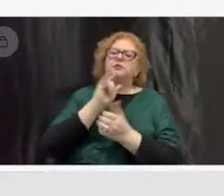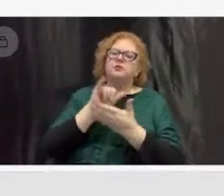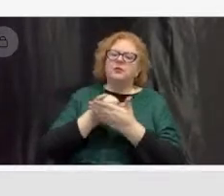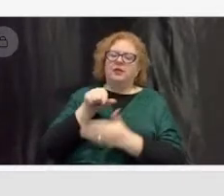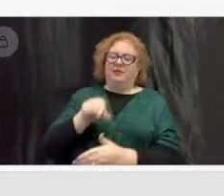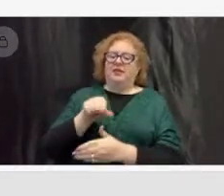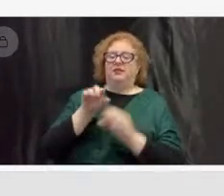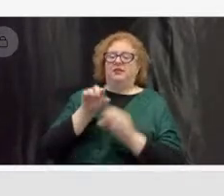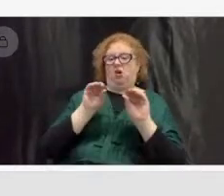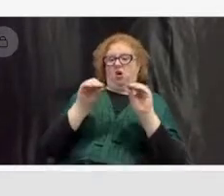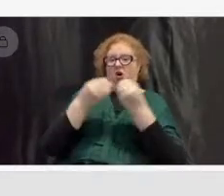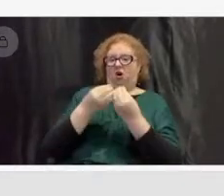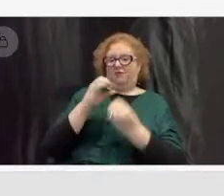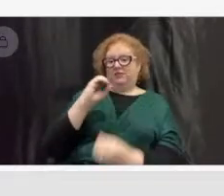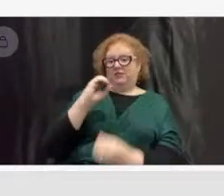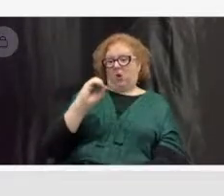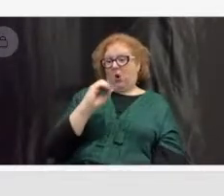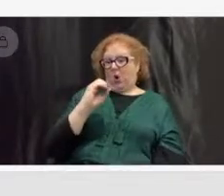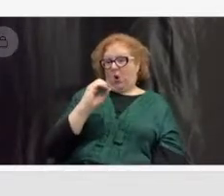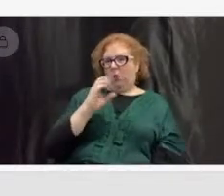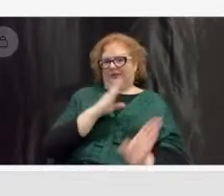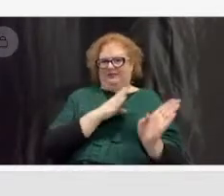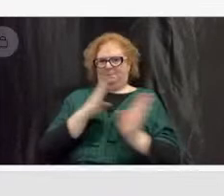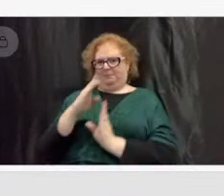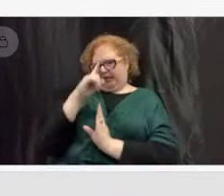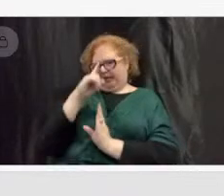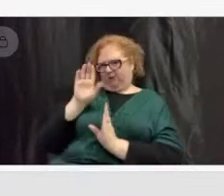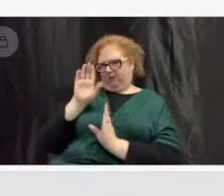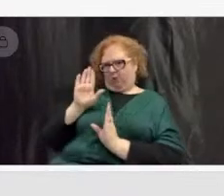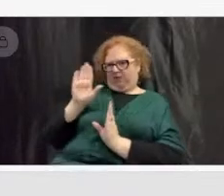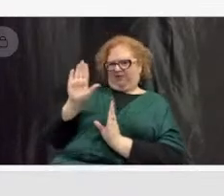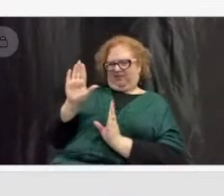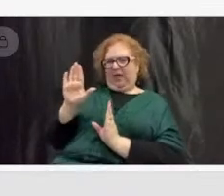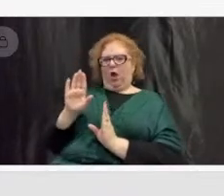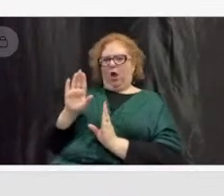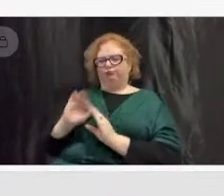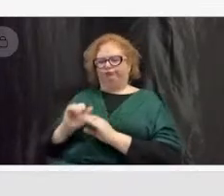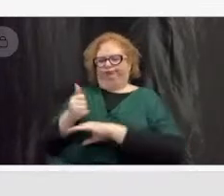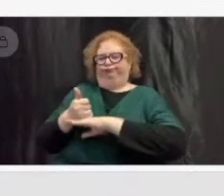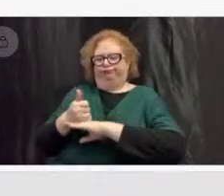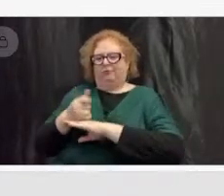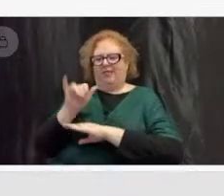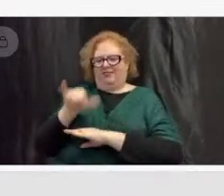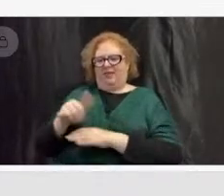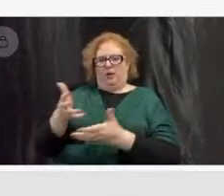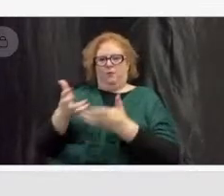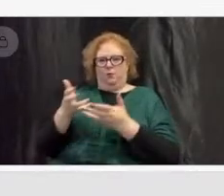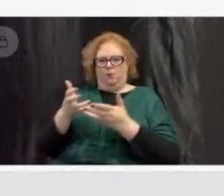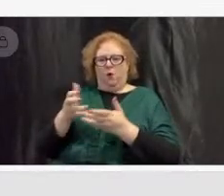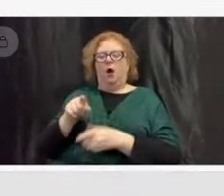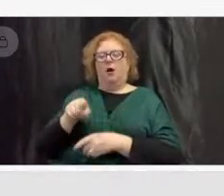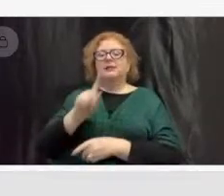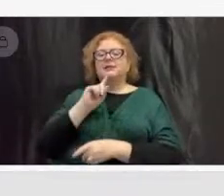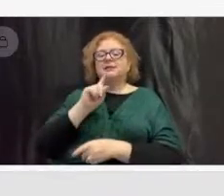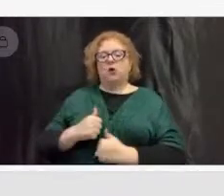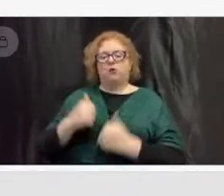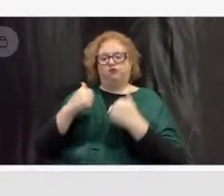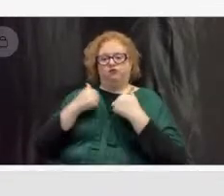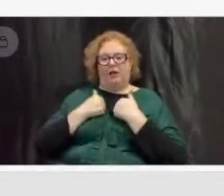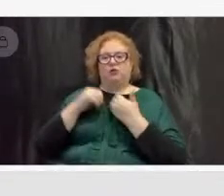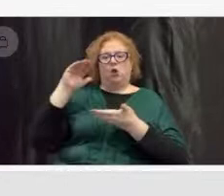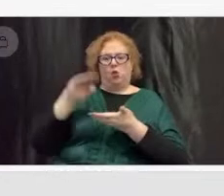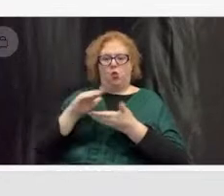O as a future development pattern. The application site is in a residential low-density area along the edge